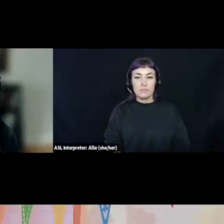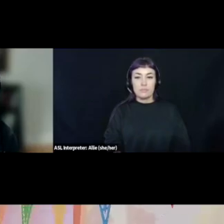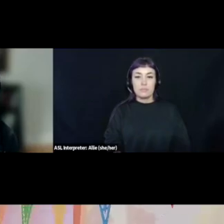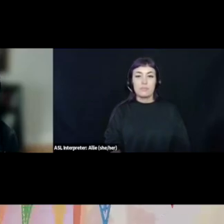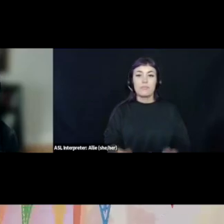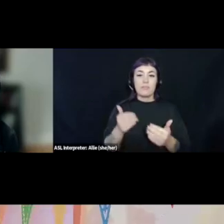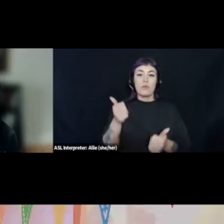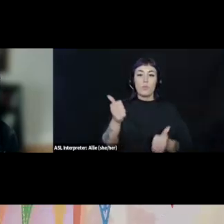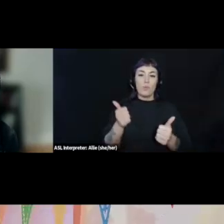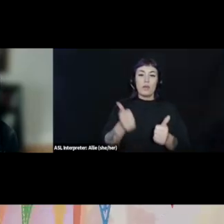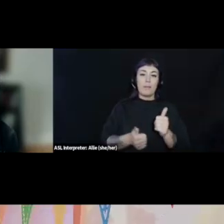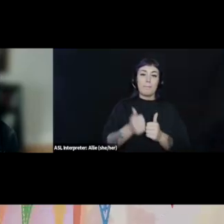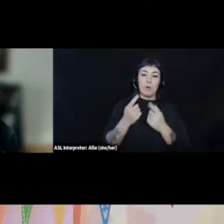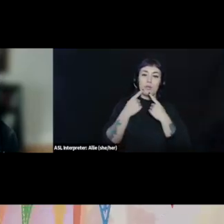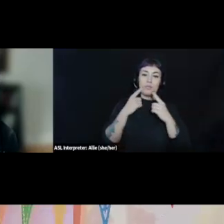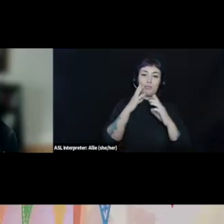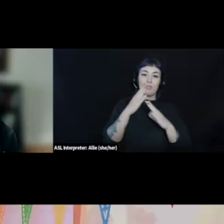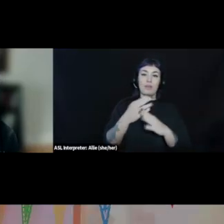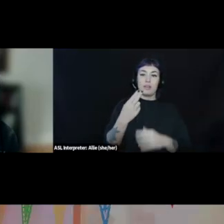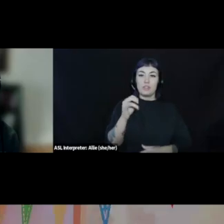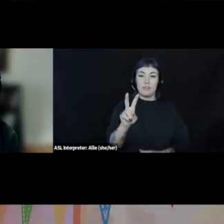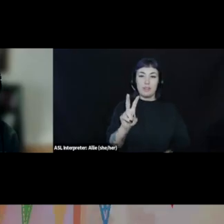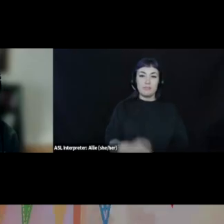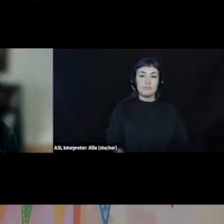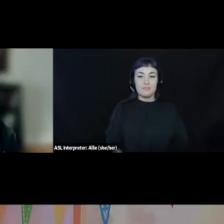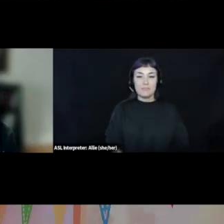Next, which of these is most effective at preventing HIV?